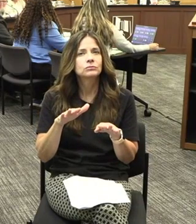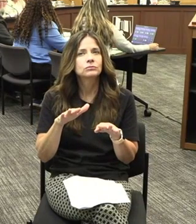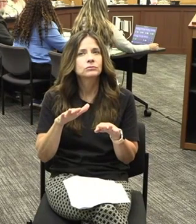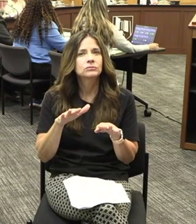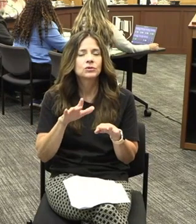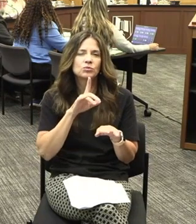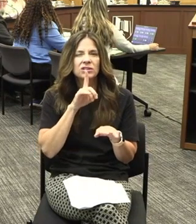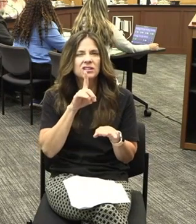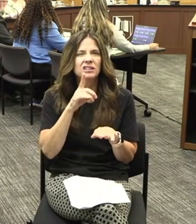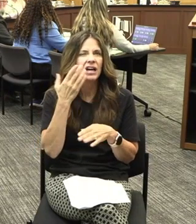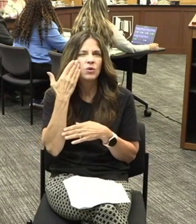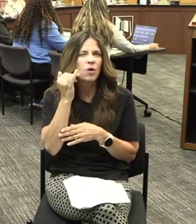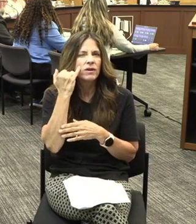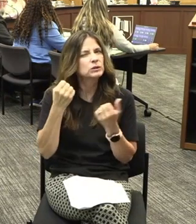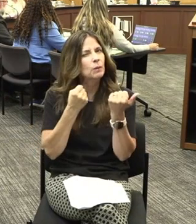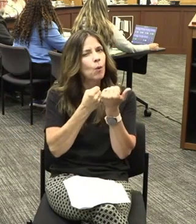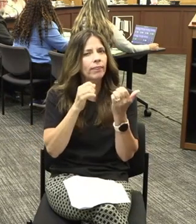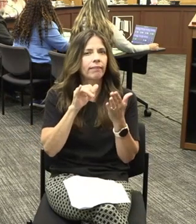support that. I